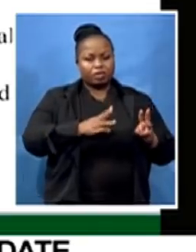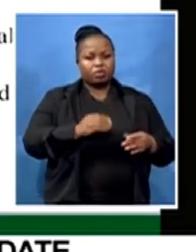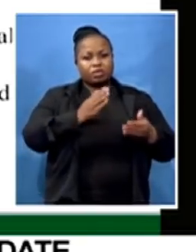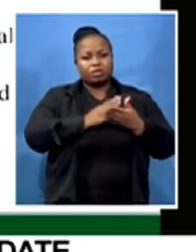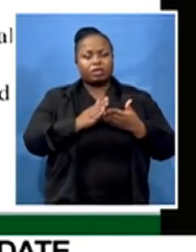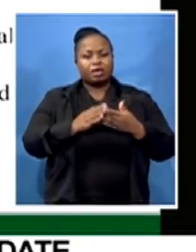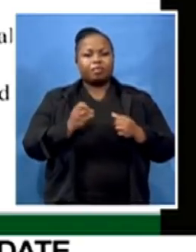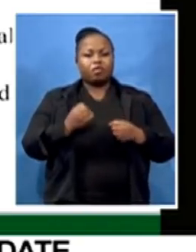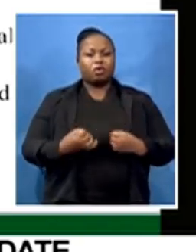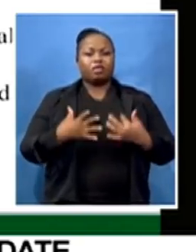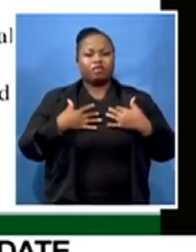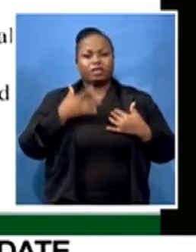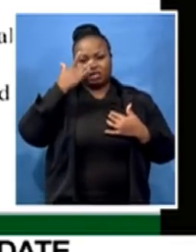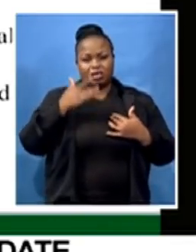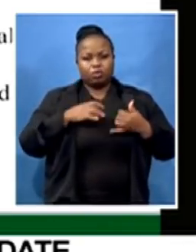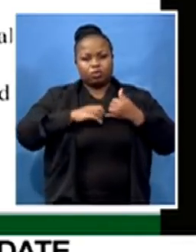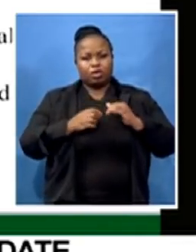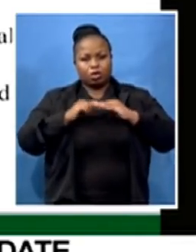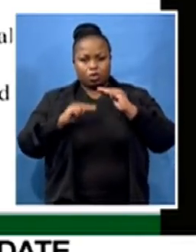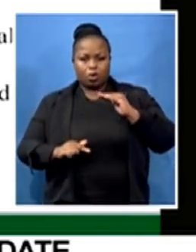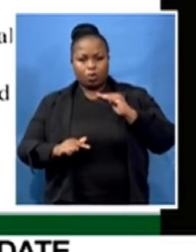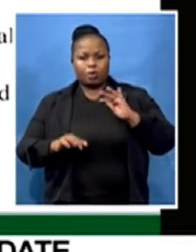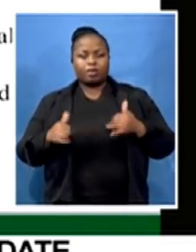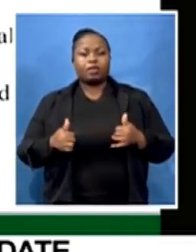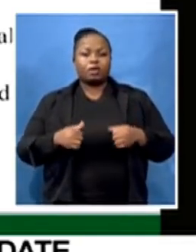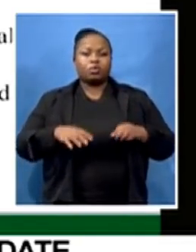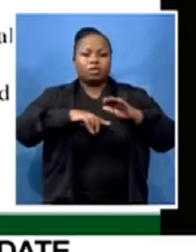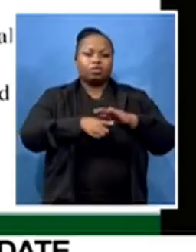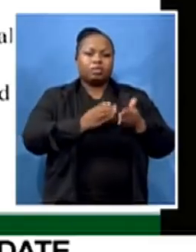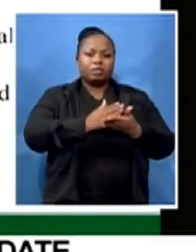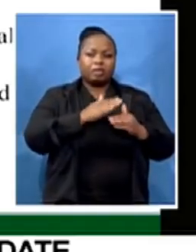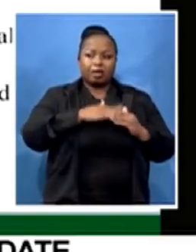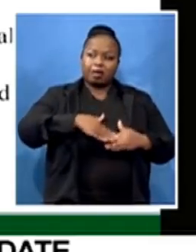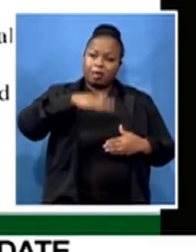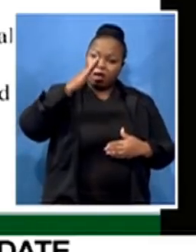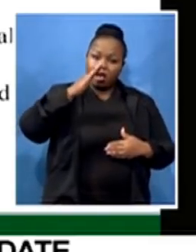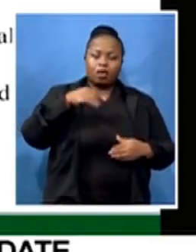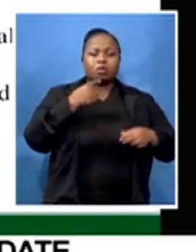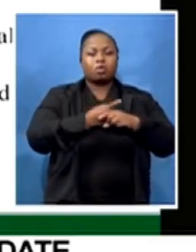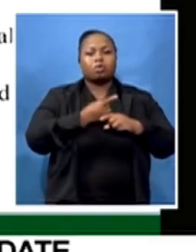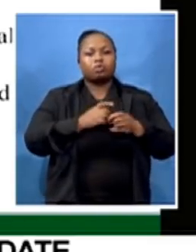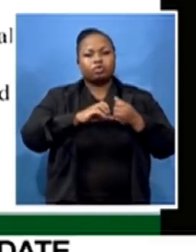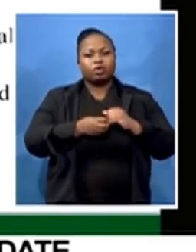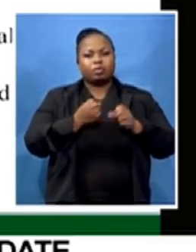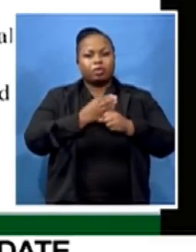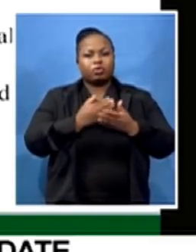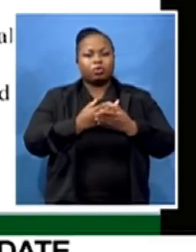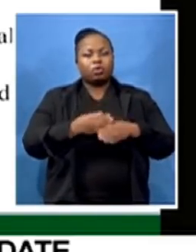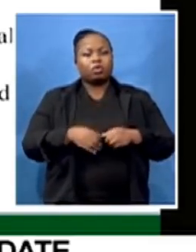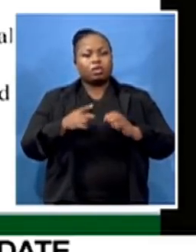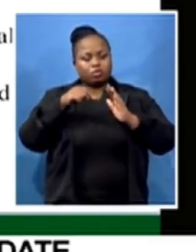in the district with high infection, we have to actually bring in intensive action. So